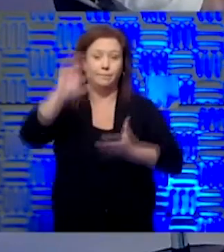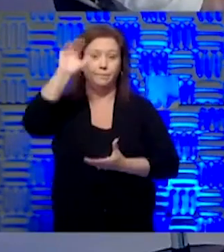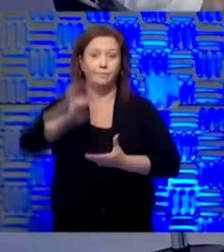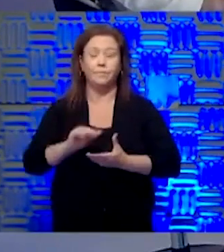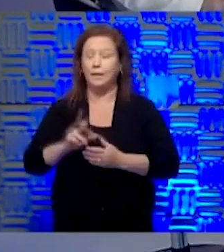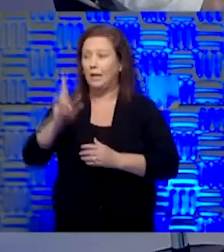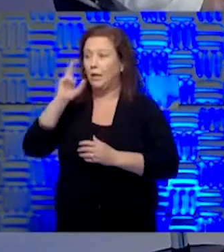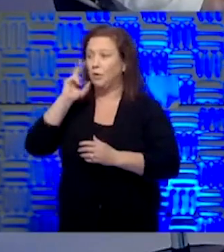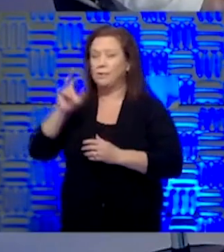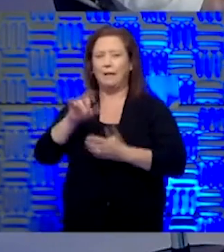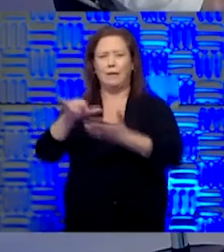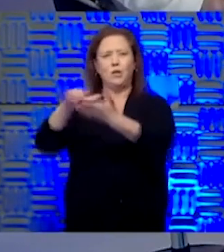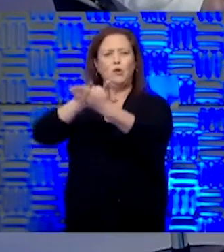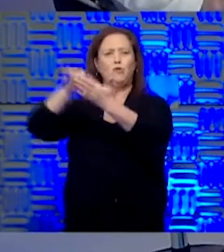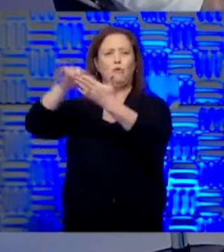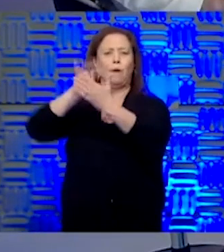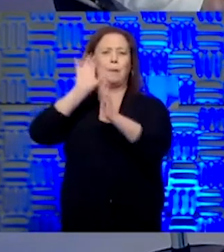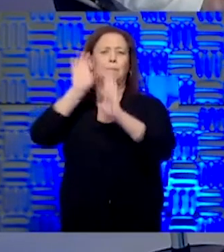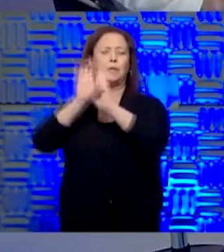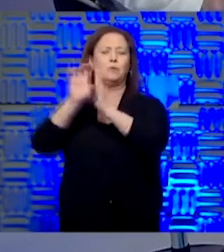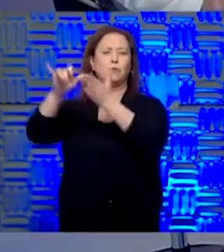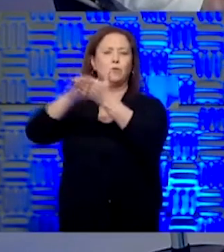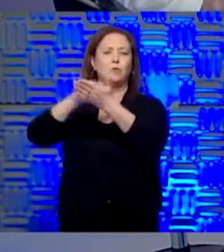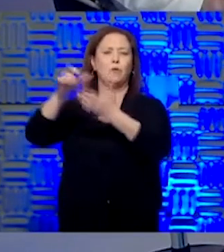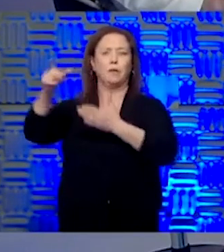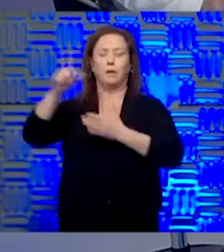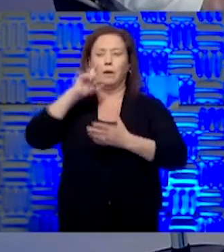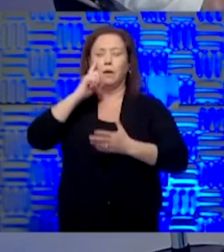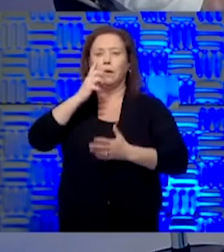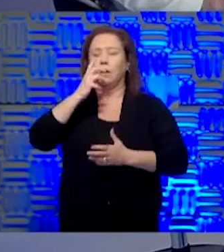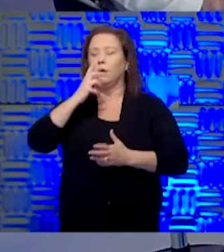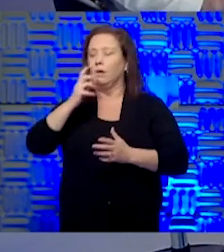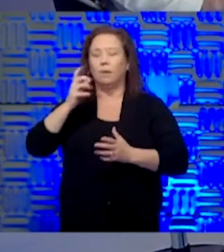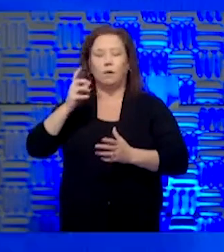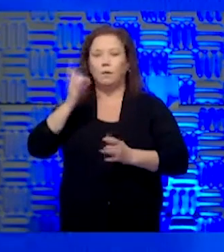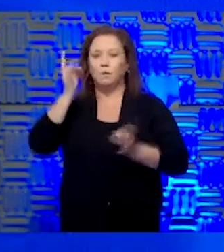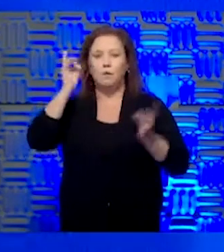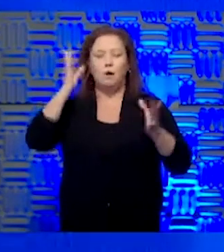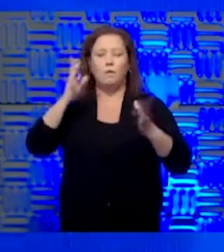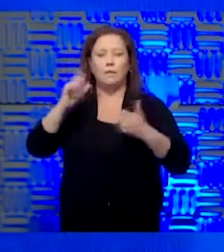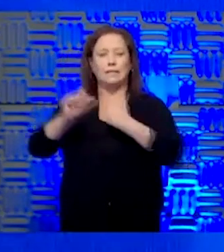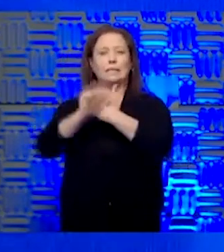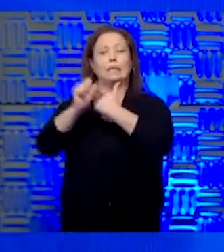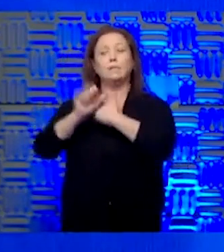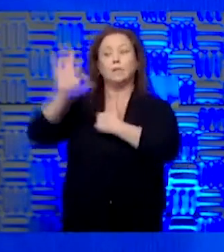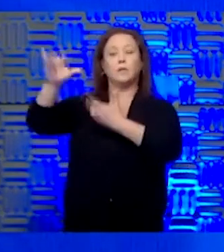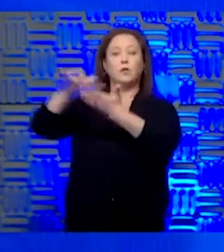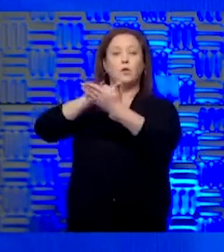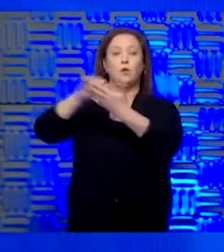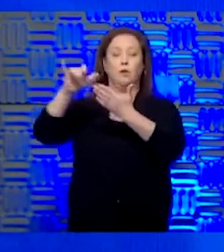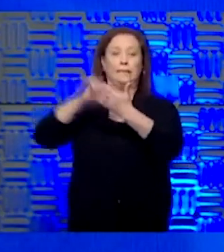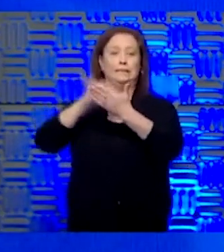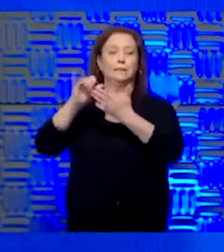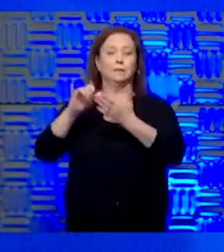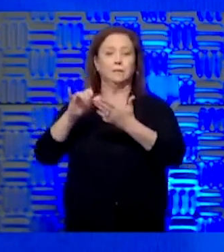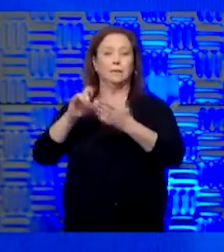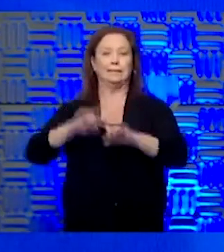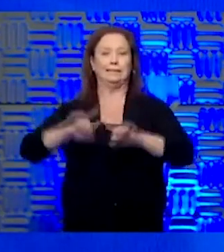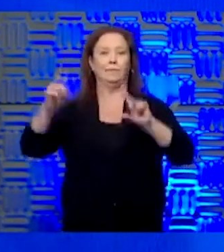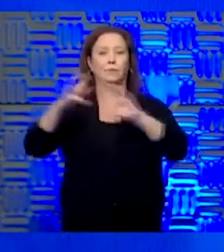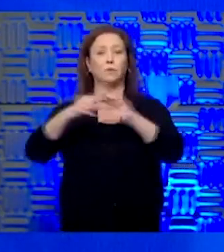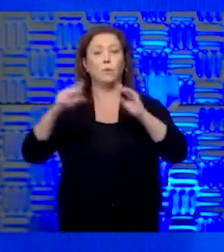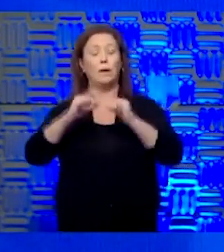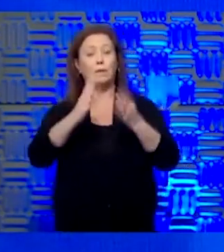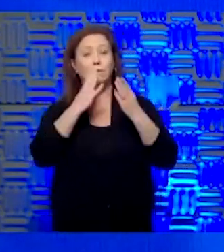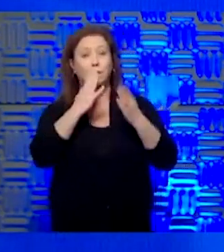the images from New York and other areas or Italy and you think, oh my gosh, that looks really dangerous. And I think that's a different story. That is not who we are, thanks to